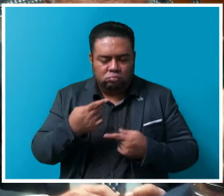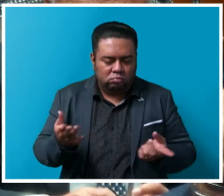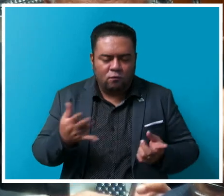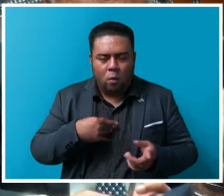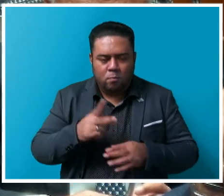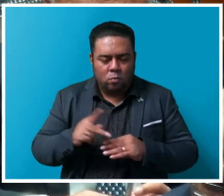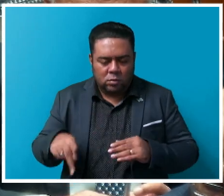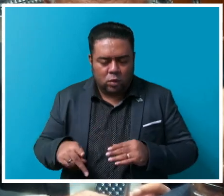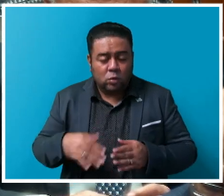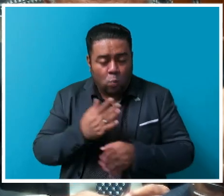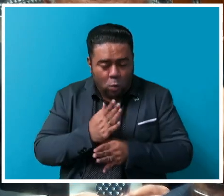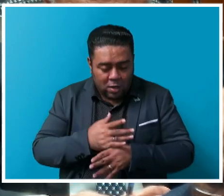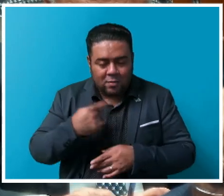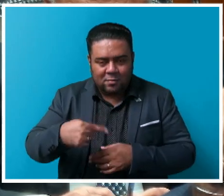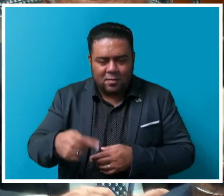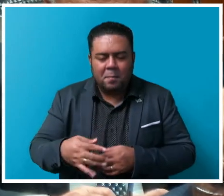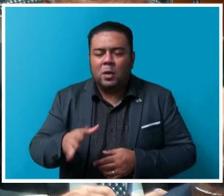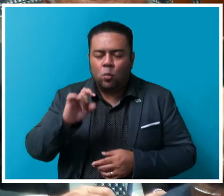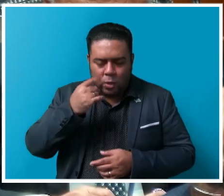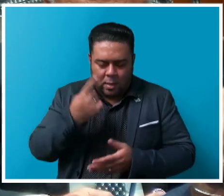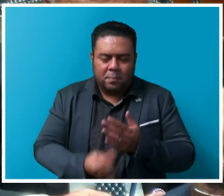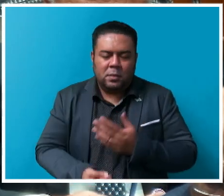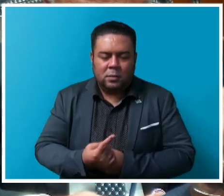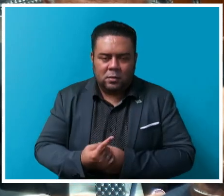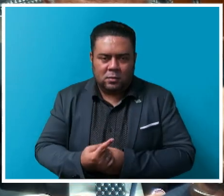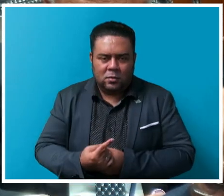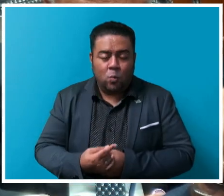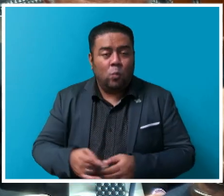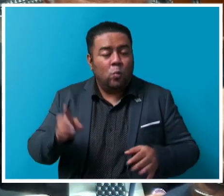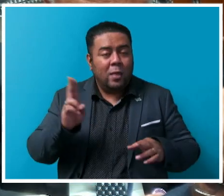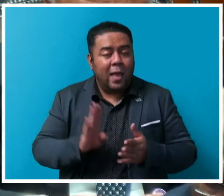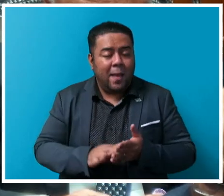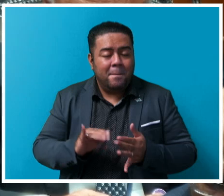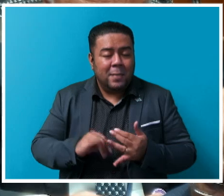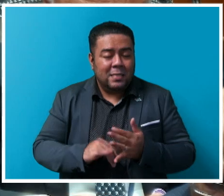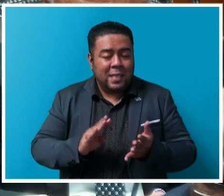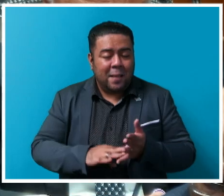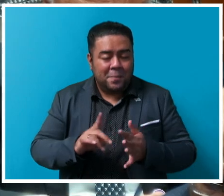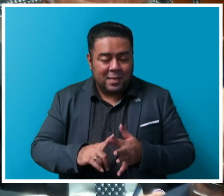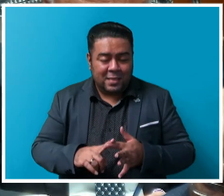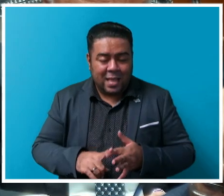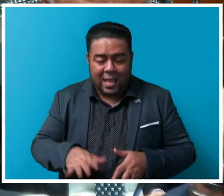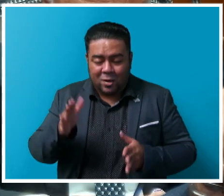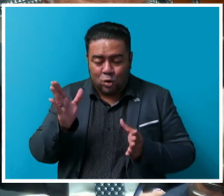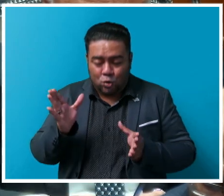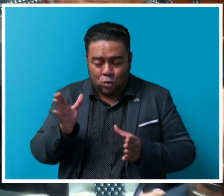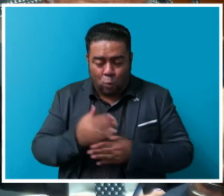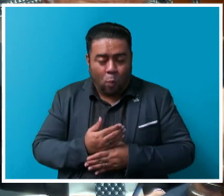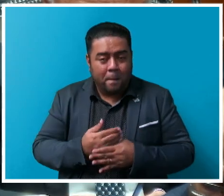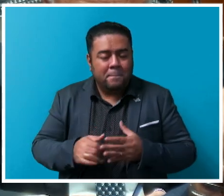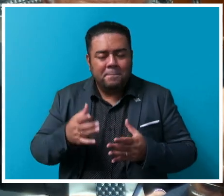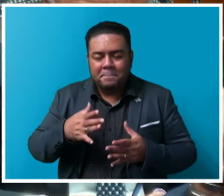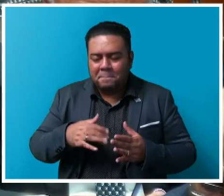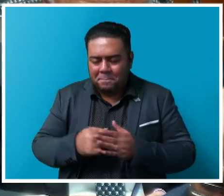in progress, but it will be sorted. With the MSMEs and cooperatives, Honorable Speaker, it is the backbone of our